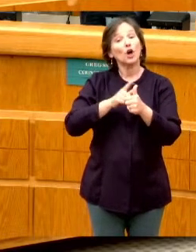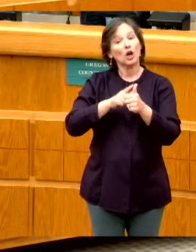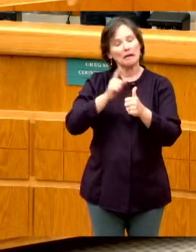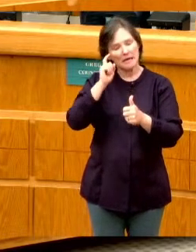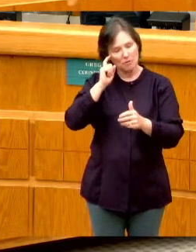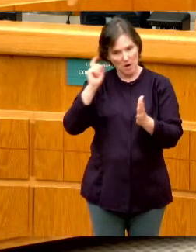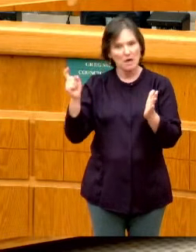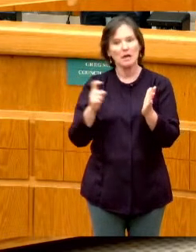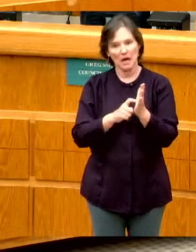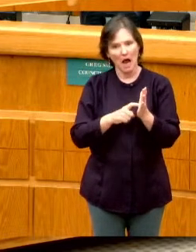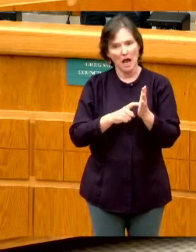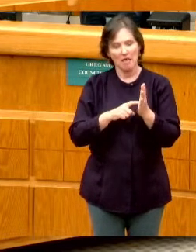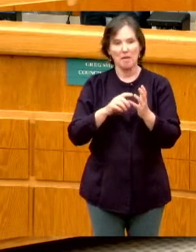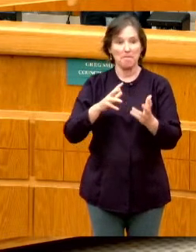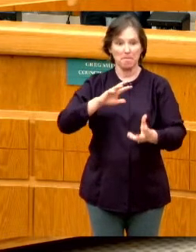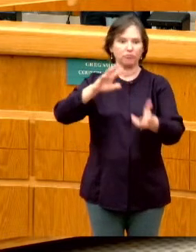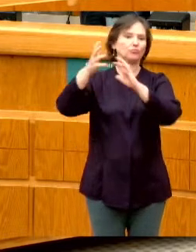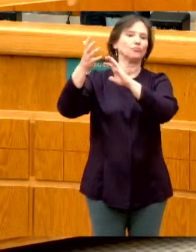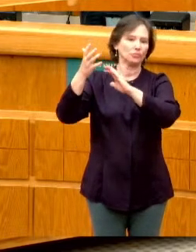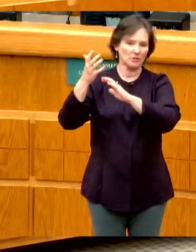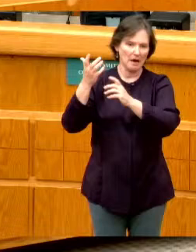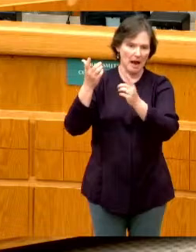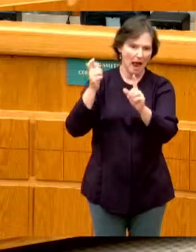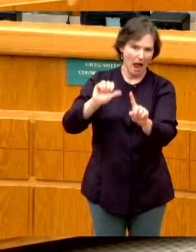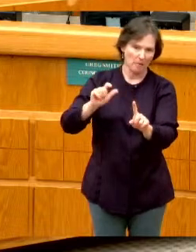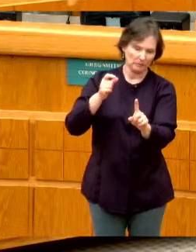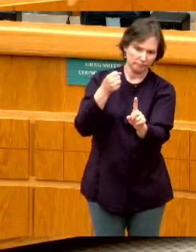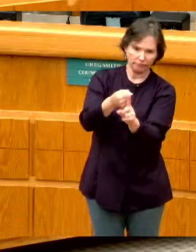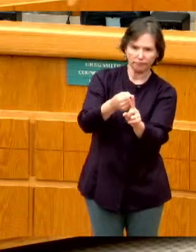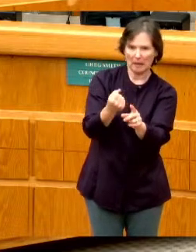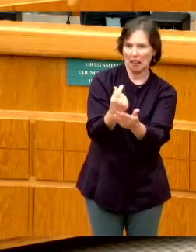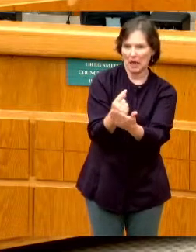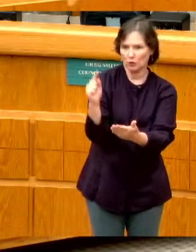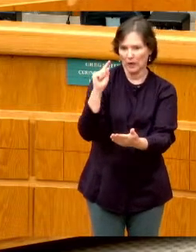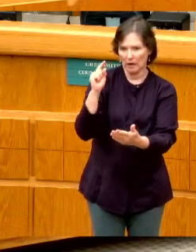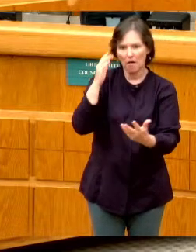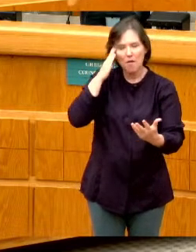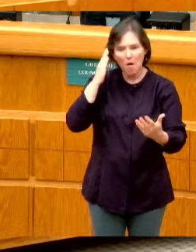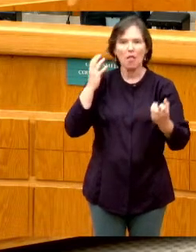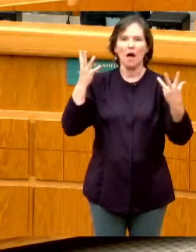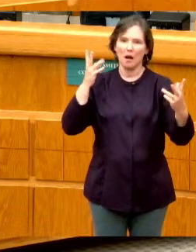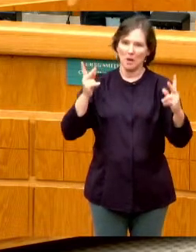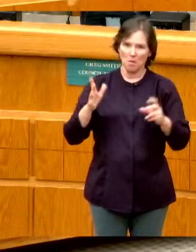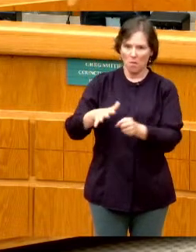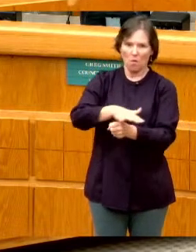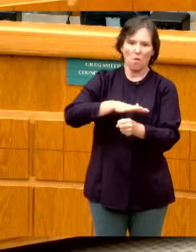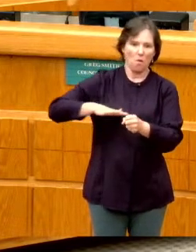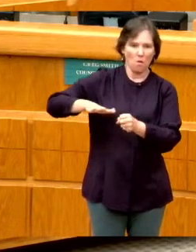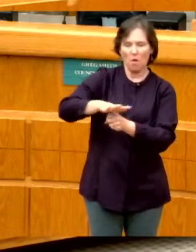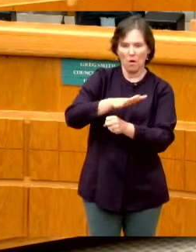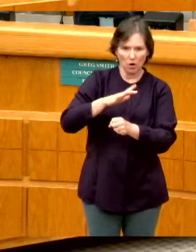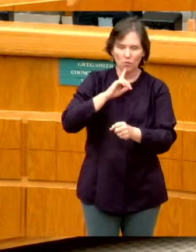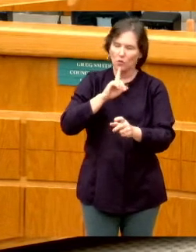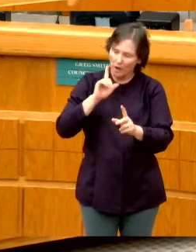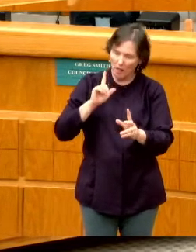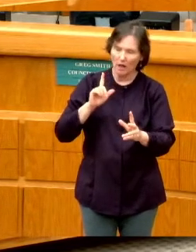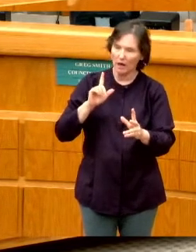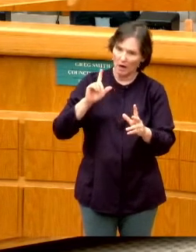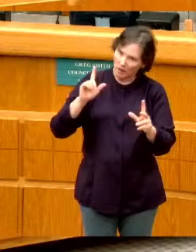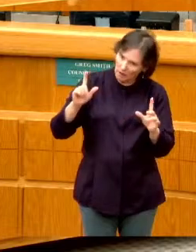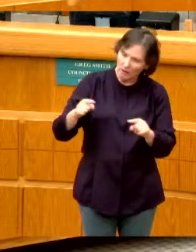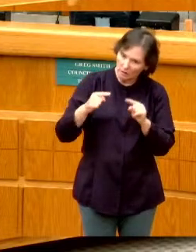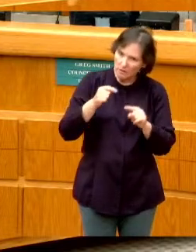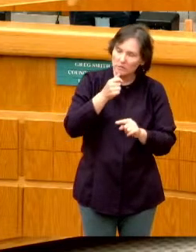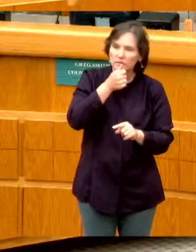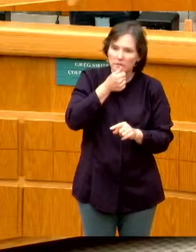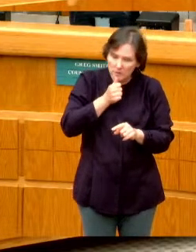know that residents across our city were greatly impacted by the extreme weather that we experienced. The city remains